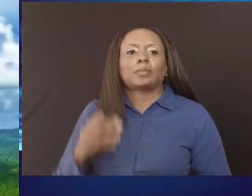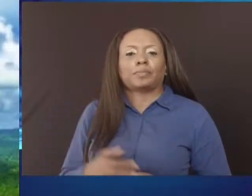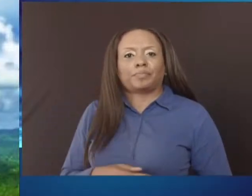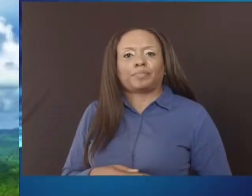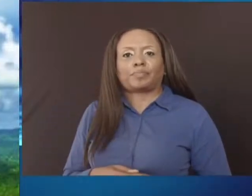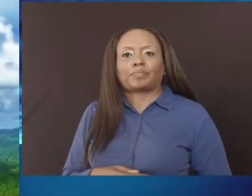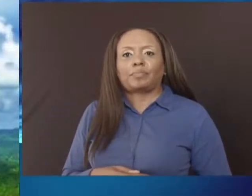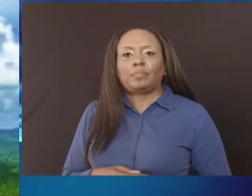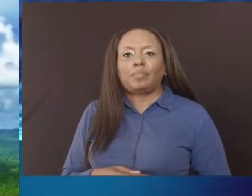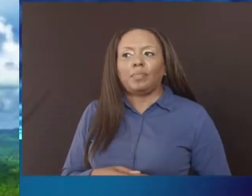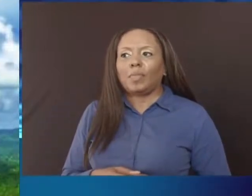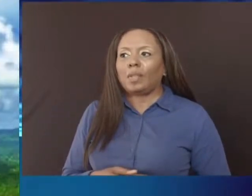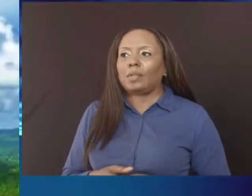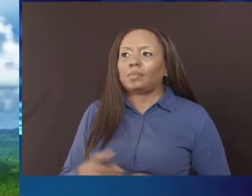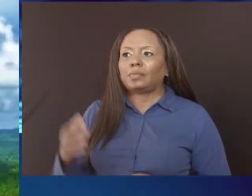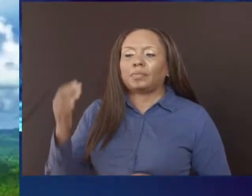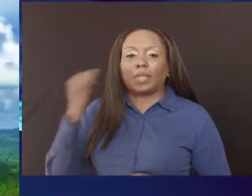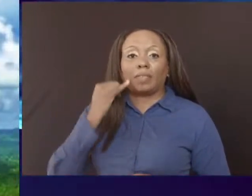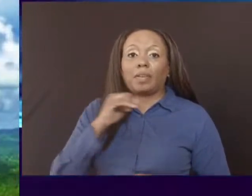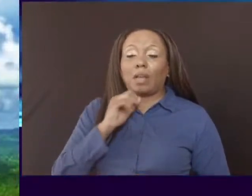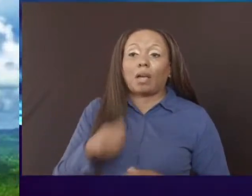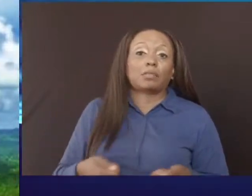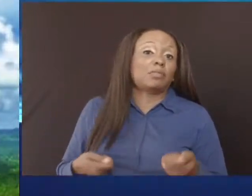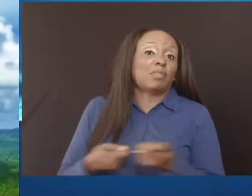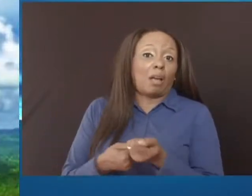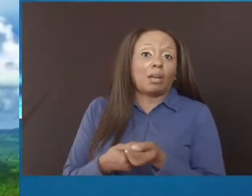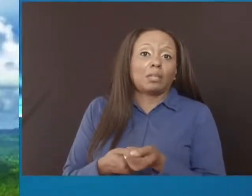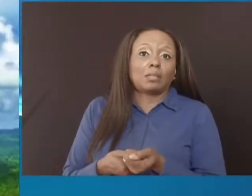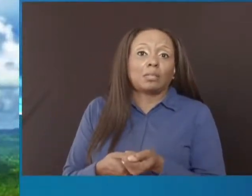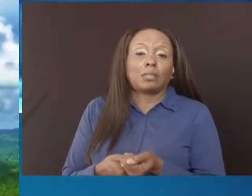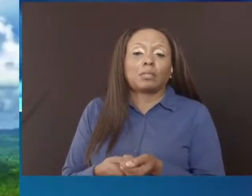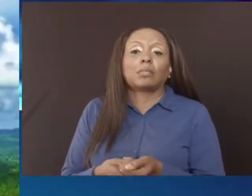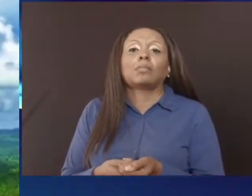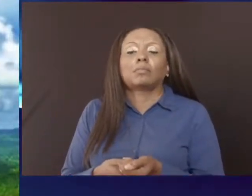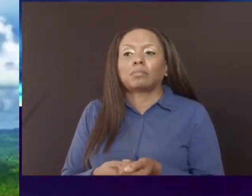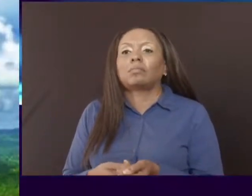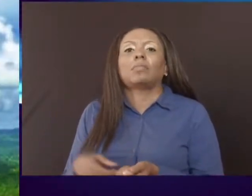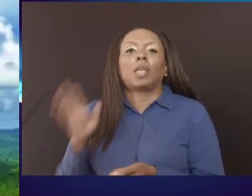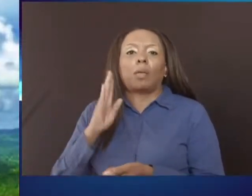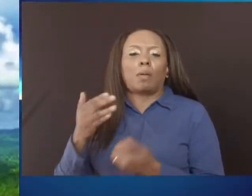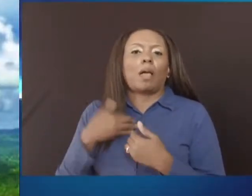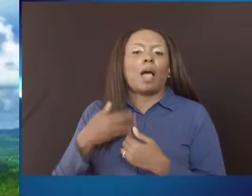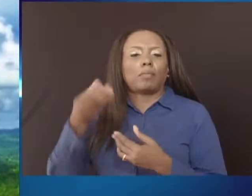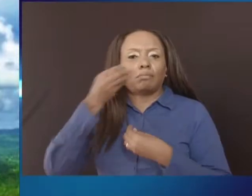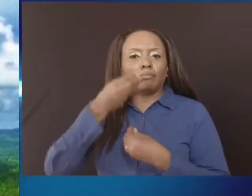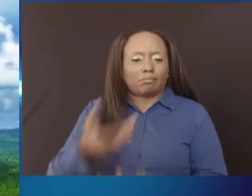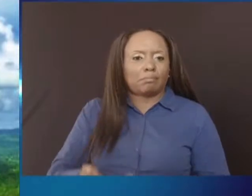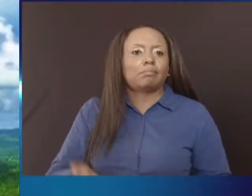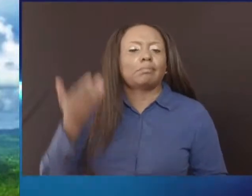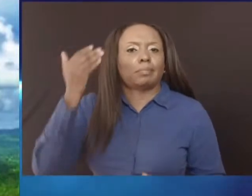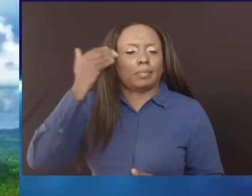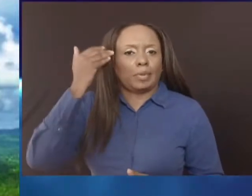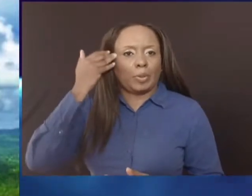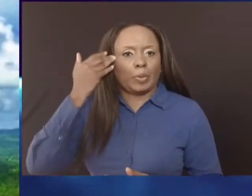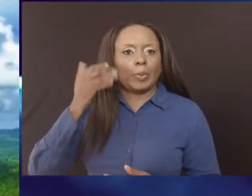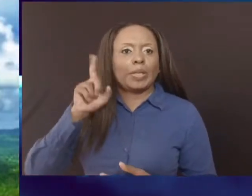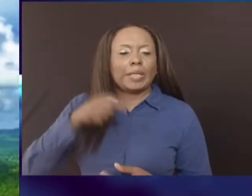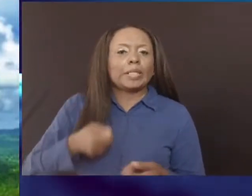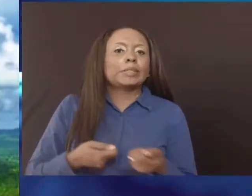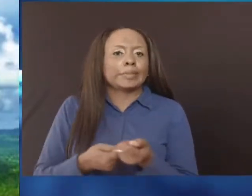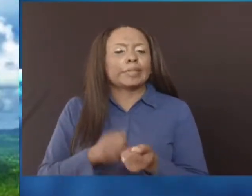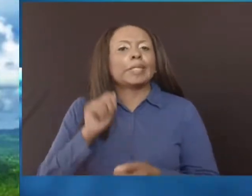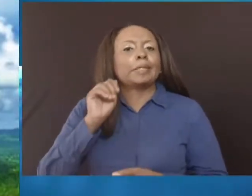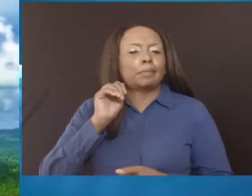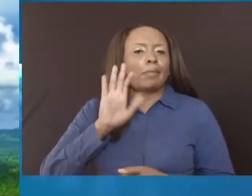for instance, if you don't charge it every 24 hours, it will send you a message initially to let you know you need to charge